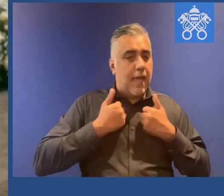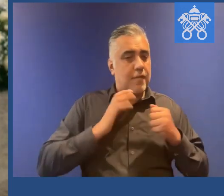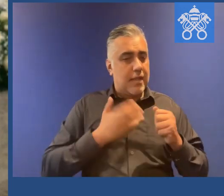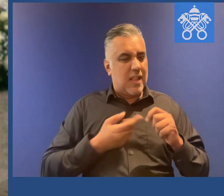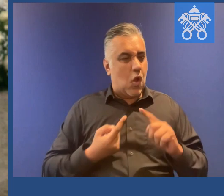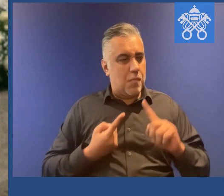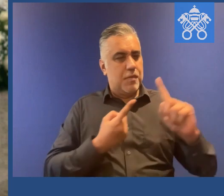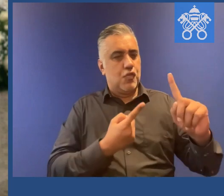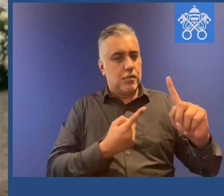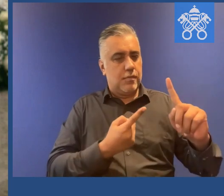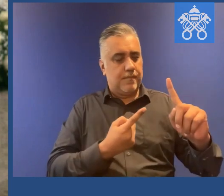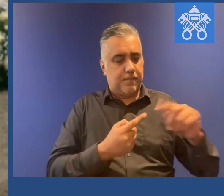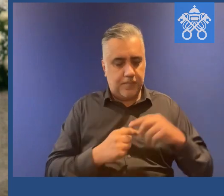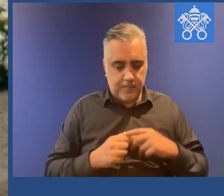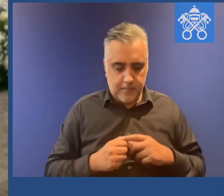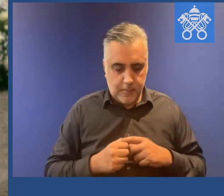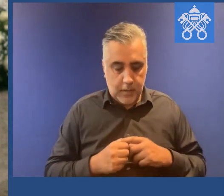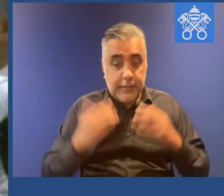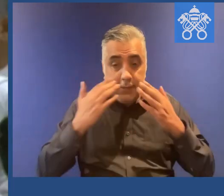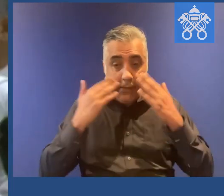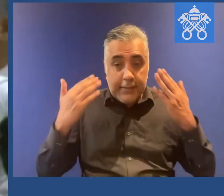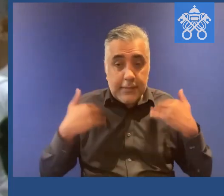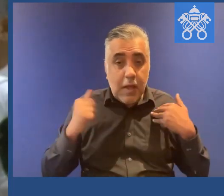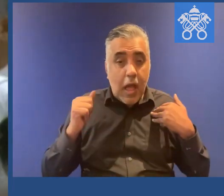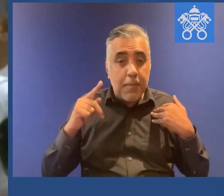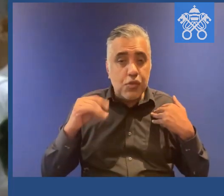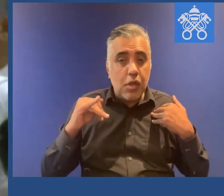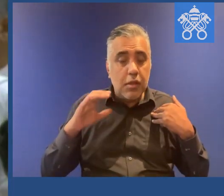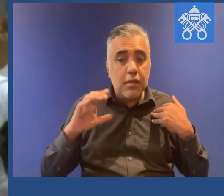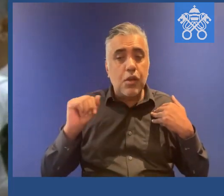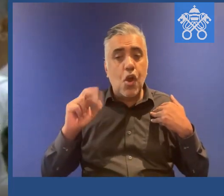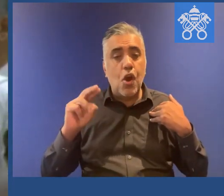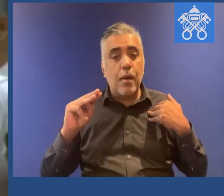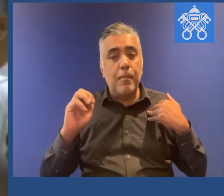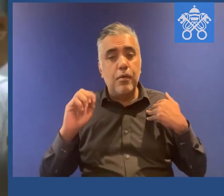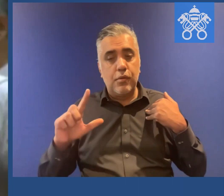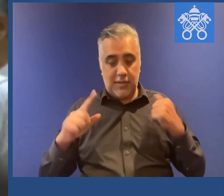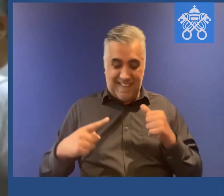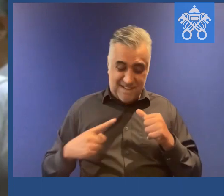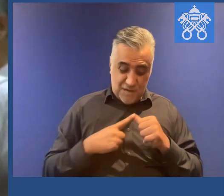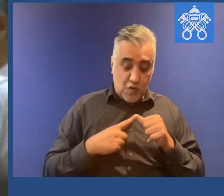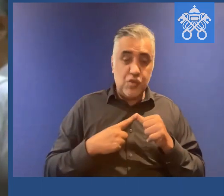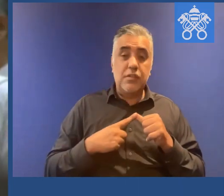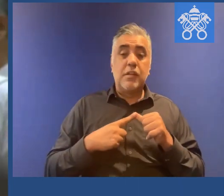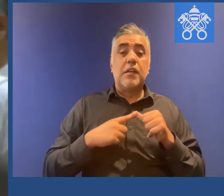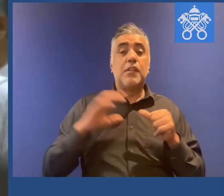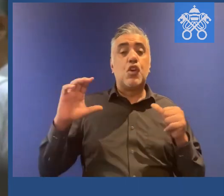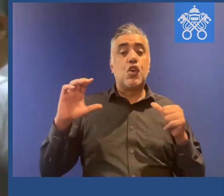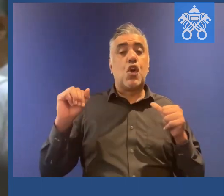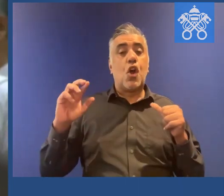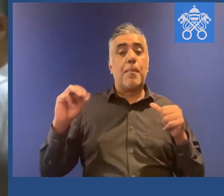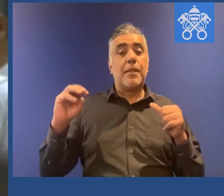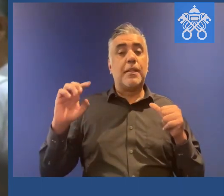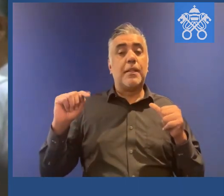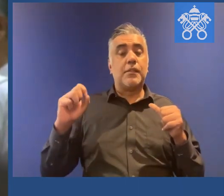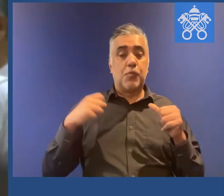mission. The Sisters of the Apostolic Carmel, the first among the Carmelites to